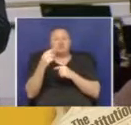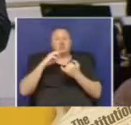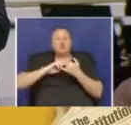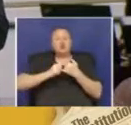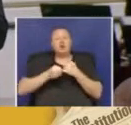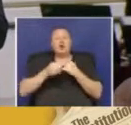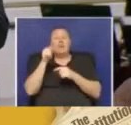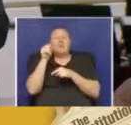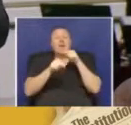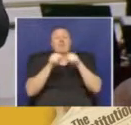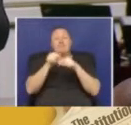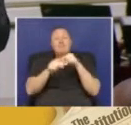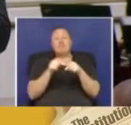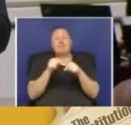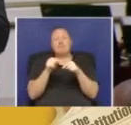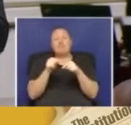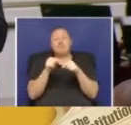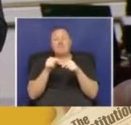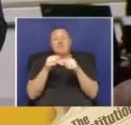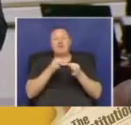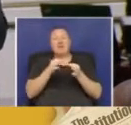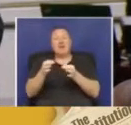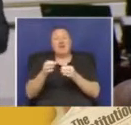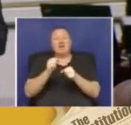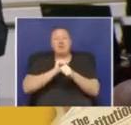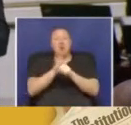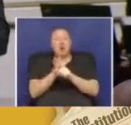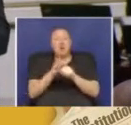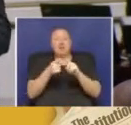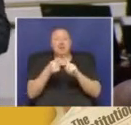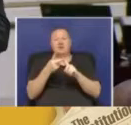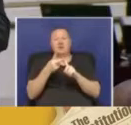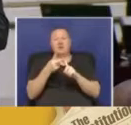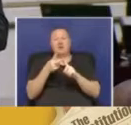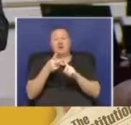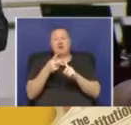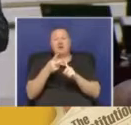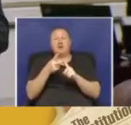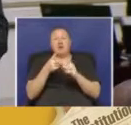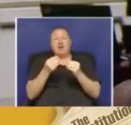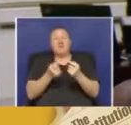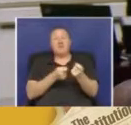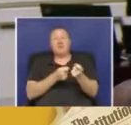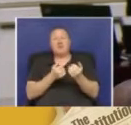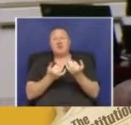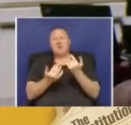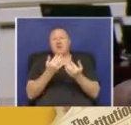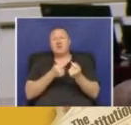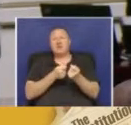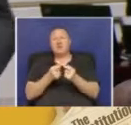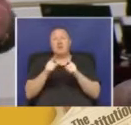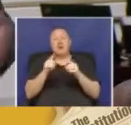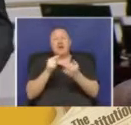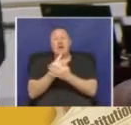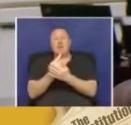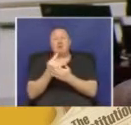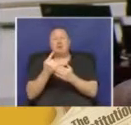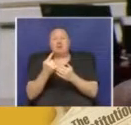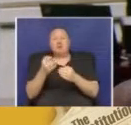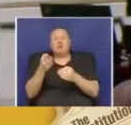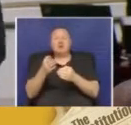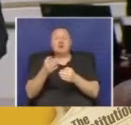delay on COVID pandemic and the fired Parliament, although this had taken place 24 months past